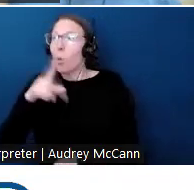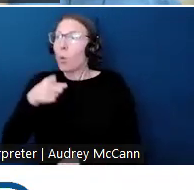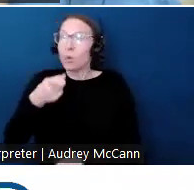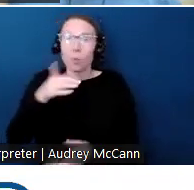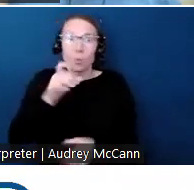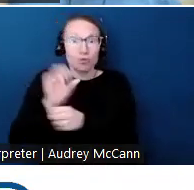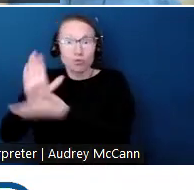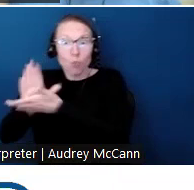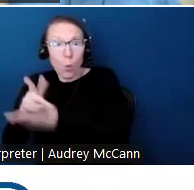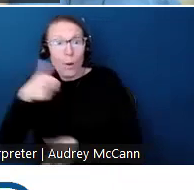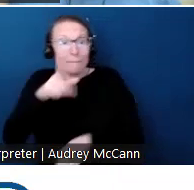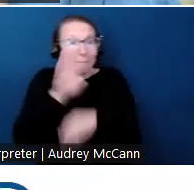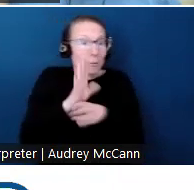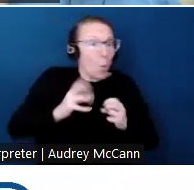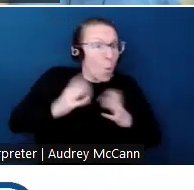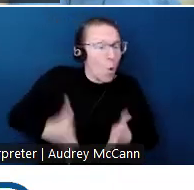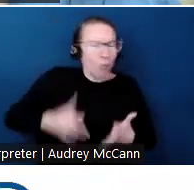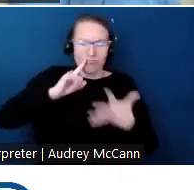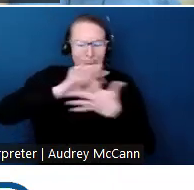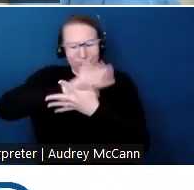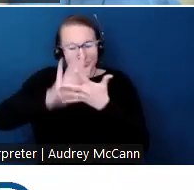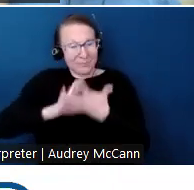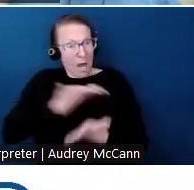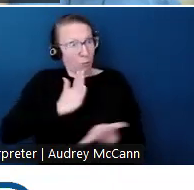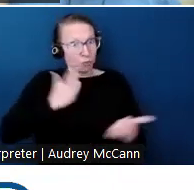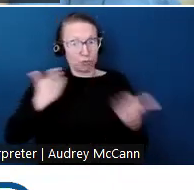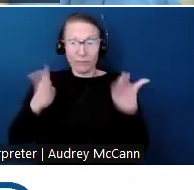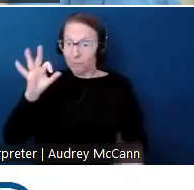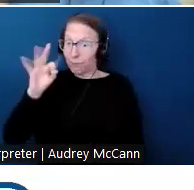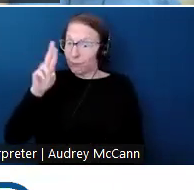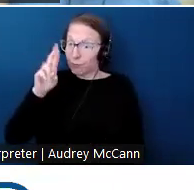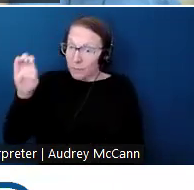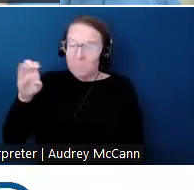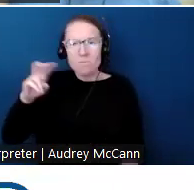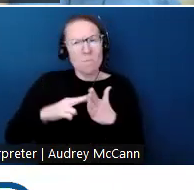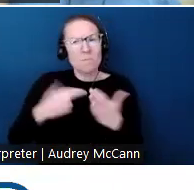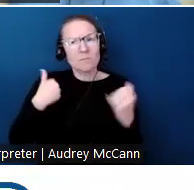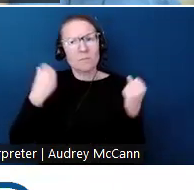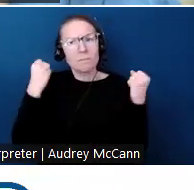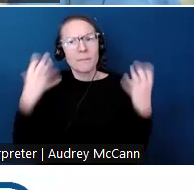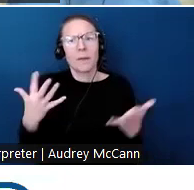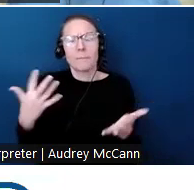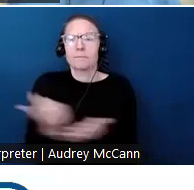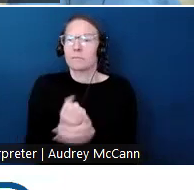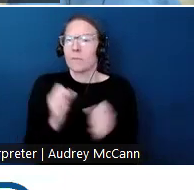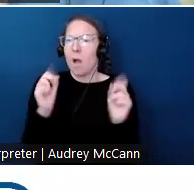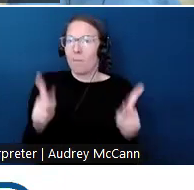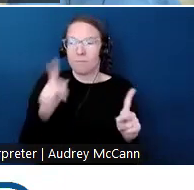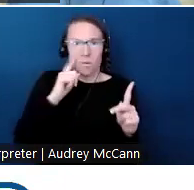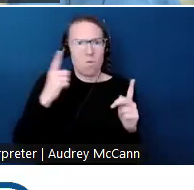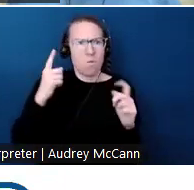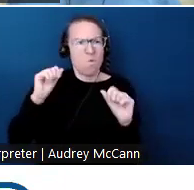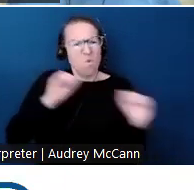that all of our services being free, that there are a lot of opportunities for, every AJC to kind of help